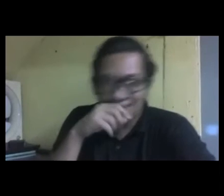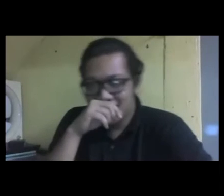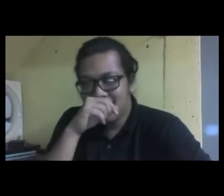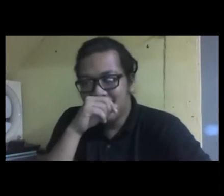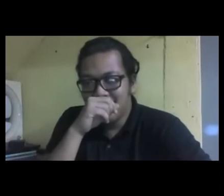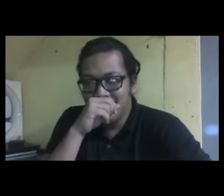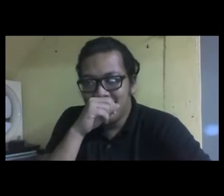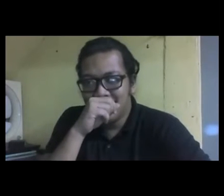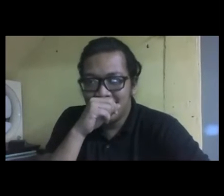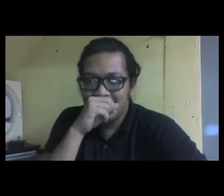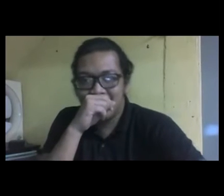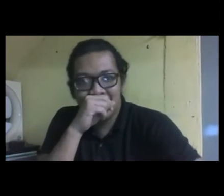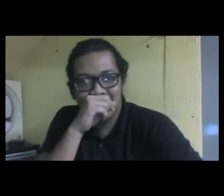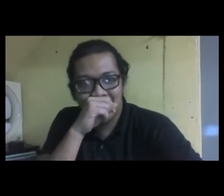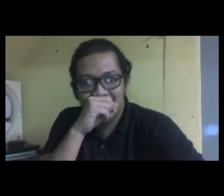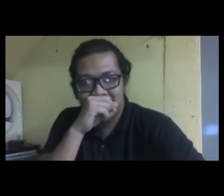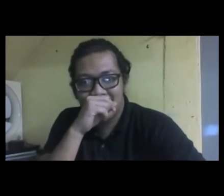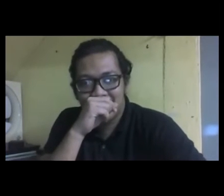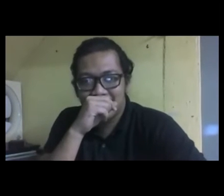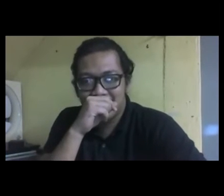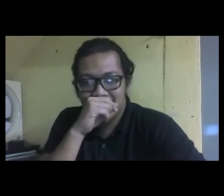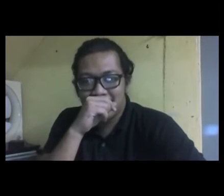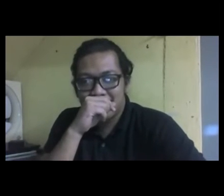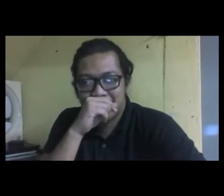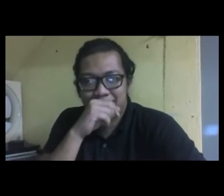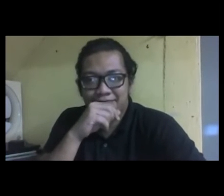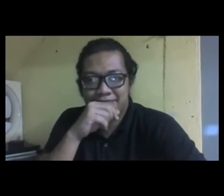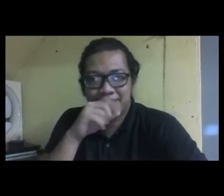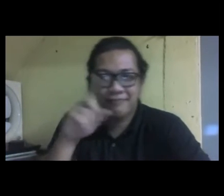Yes, okay, that's fine. Okay, shot number 6.